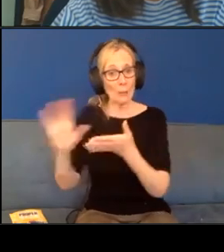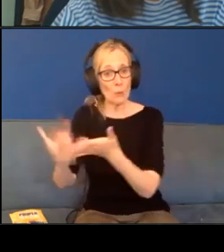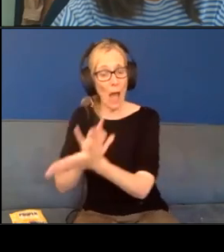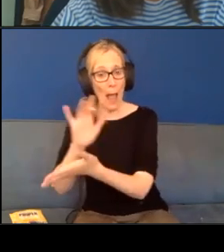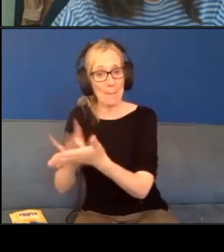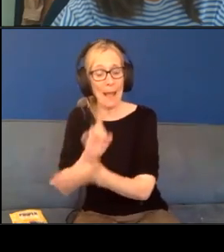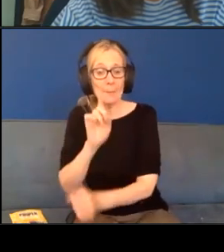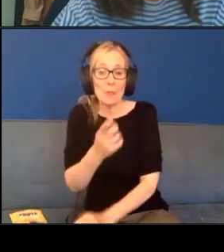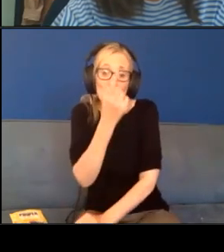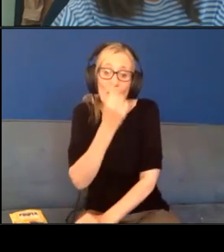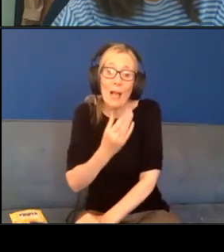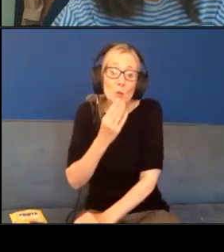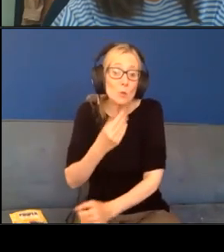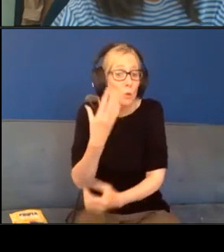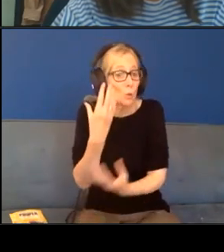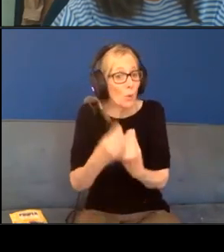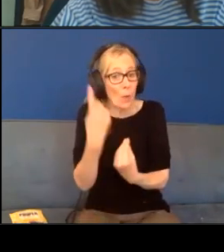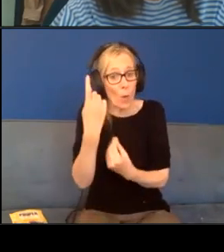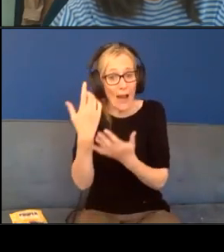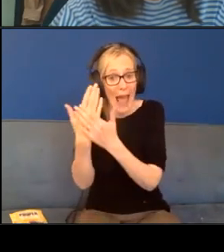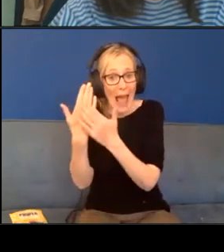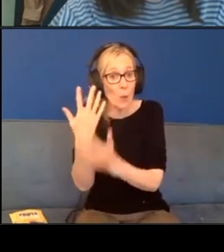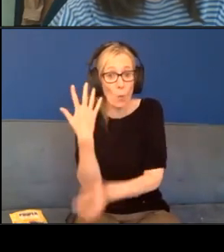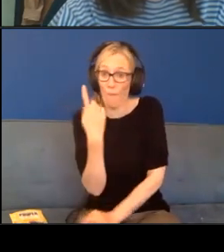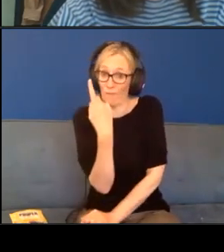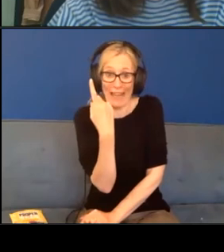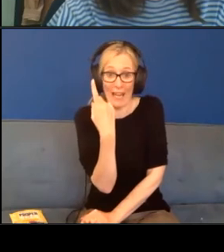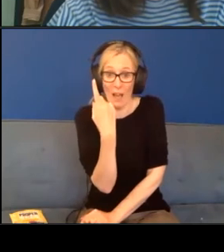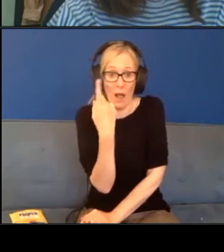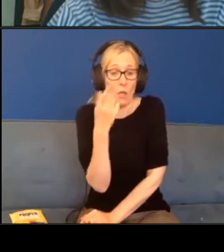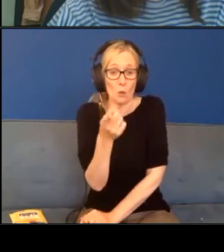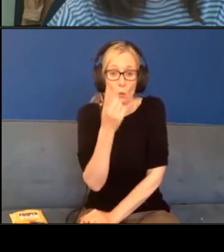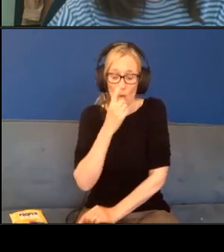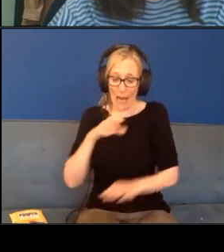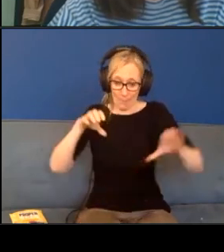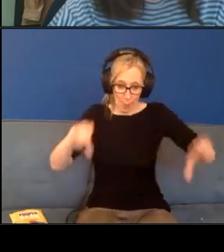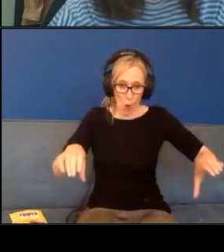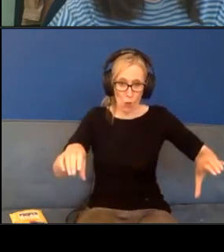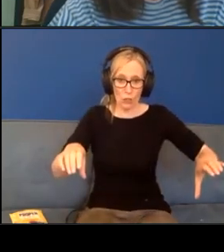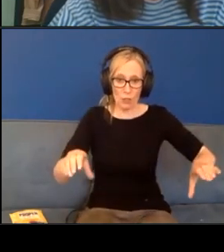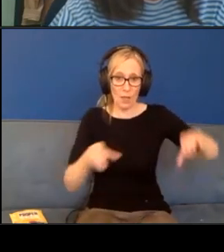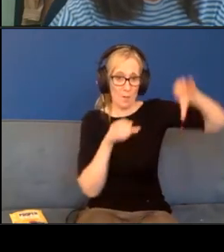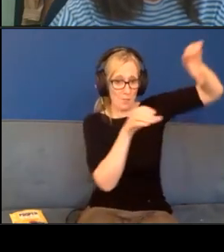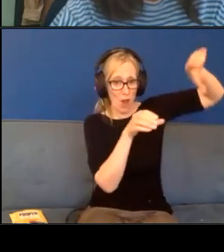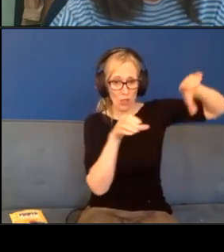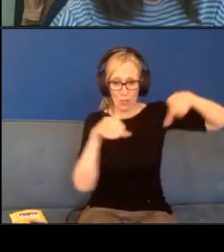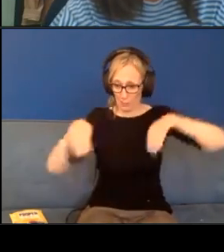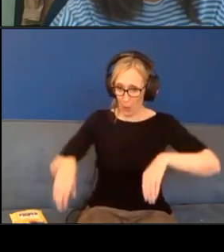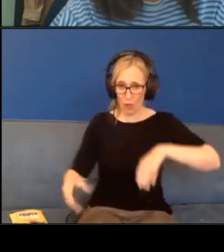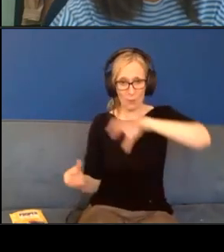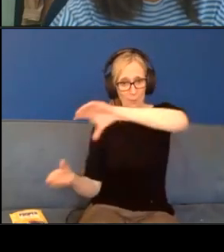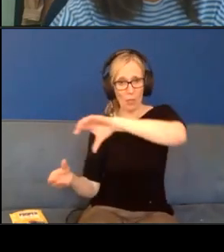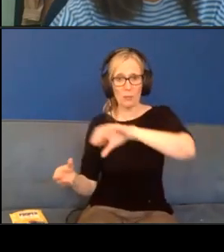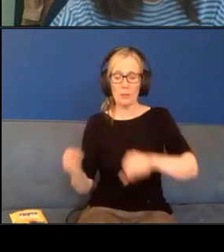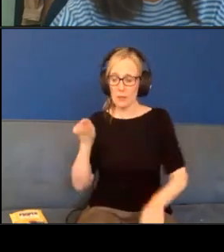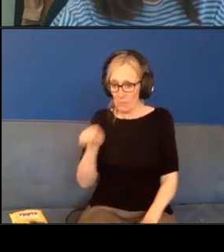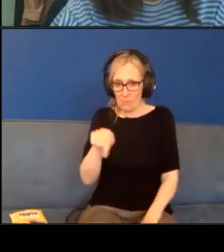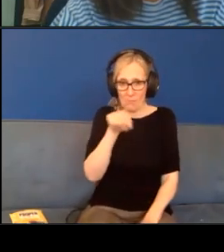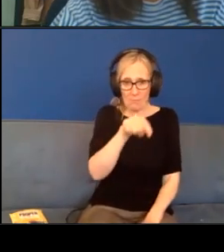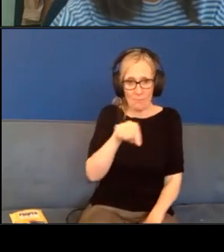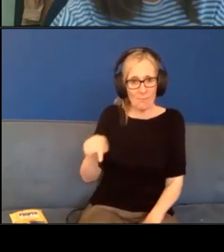one digit. You can put it on the table, you can put it into any position that's convenient, and it allows children